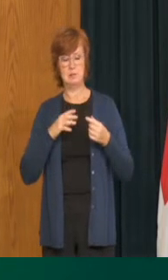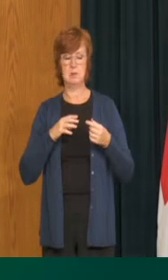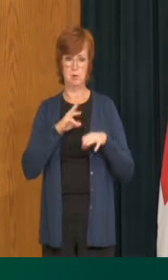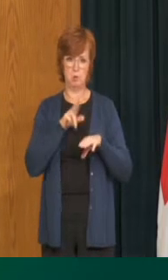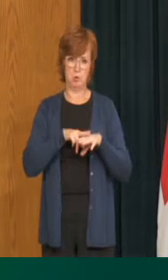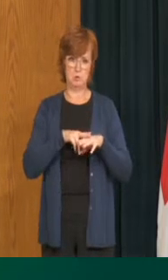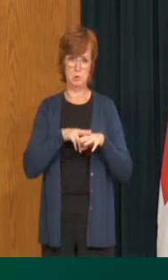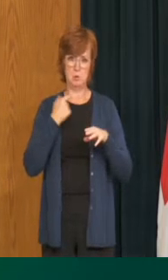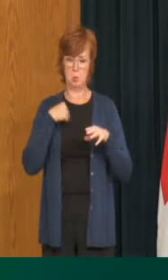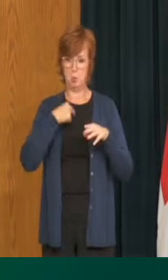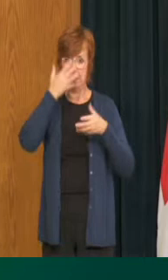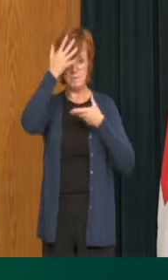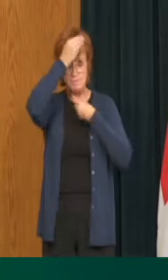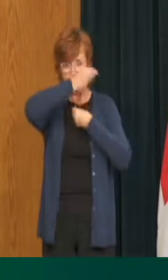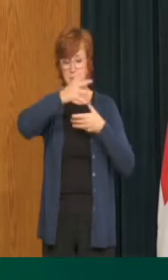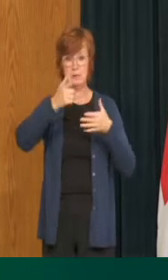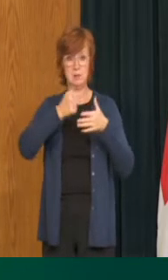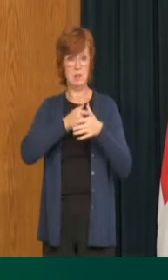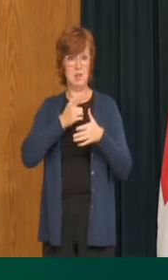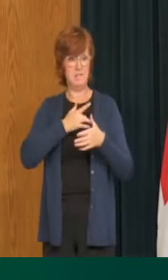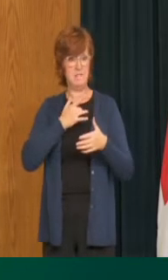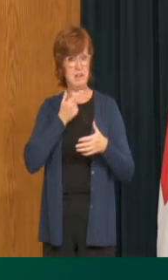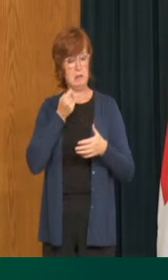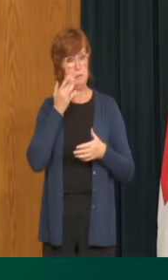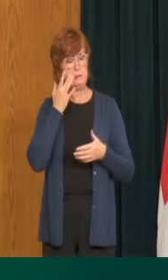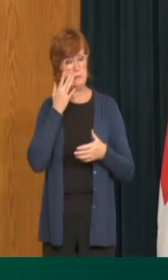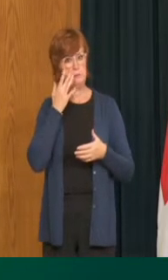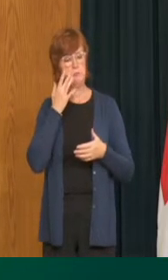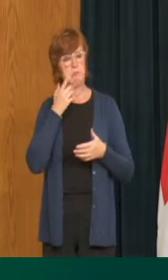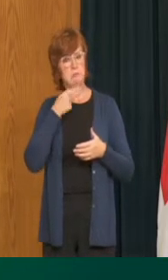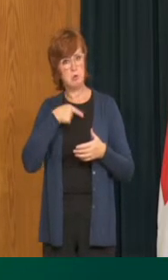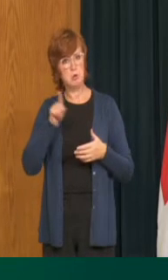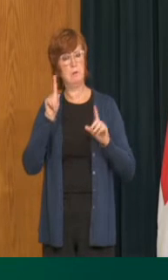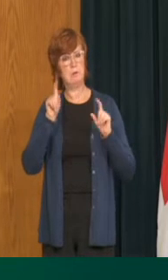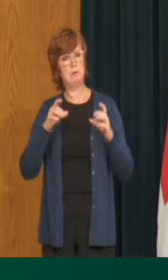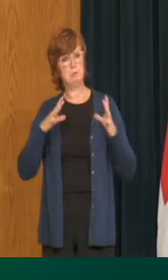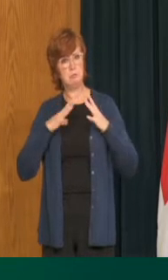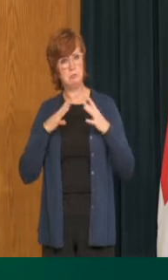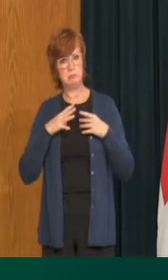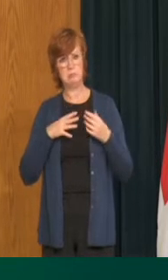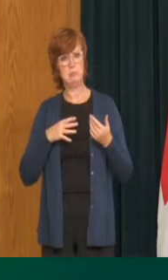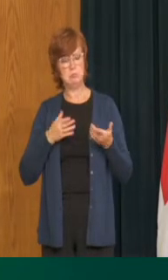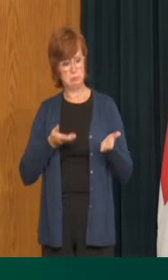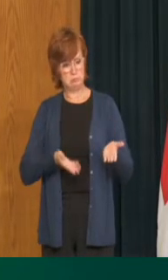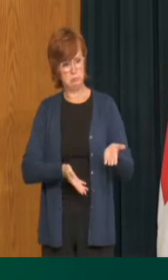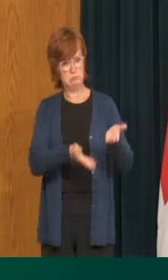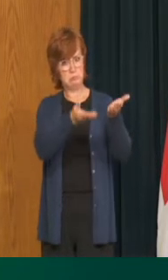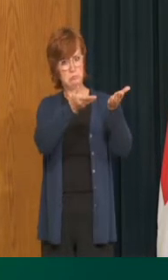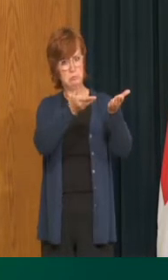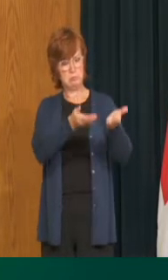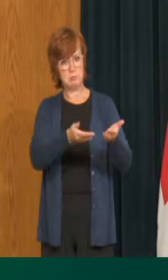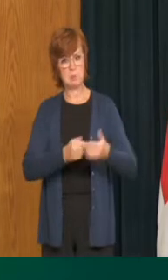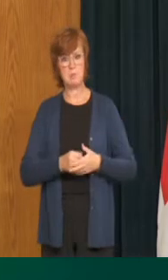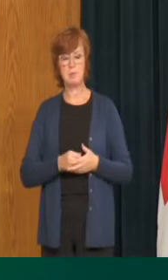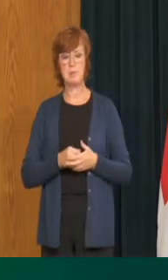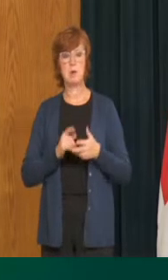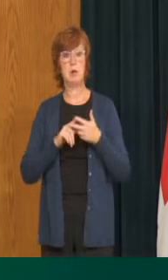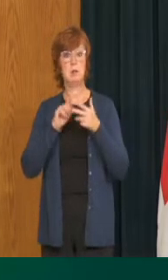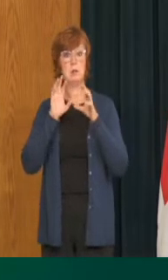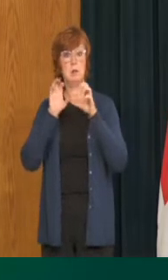testing, and that's widely available. And as it relates to back to school, like I mentioned, it doesn't